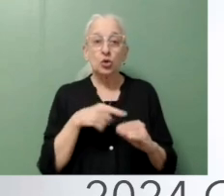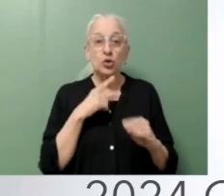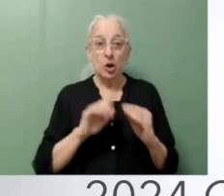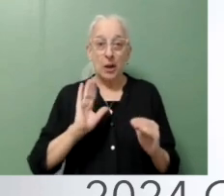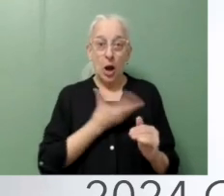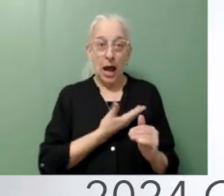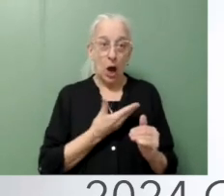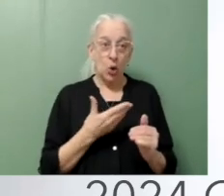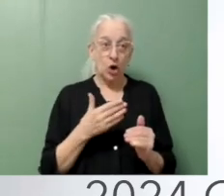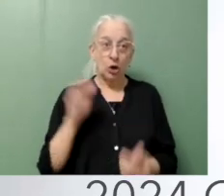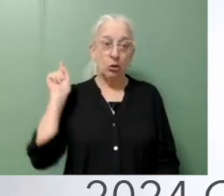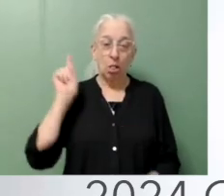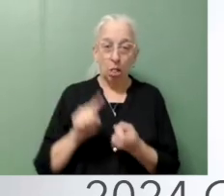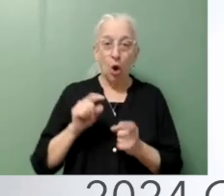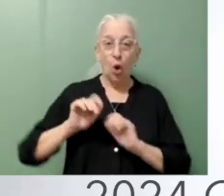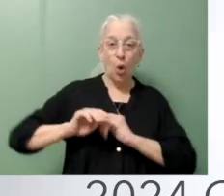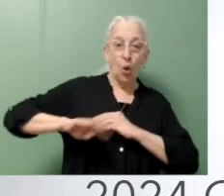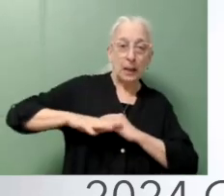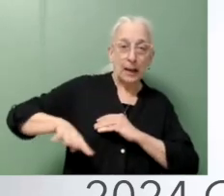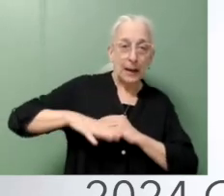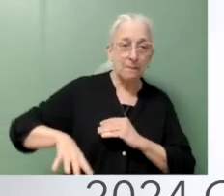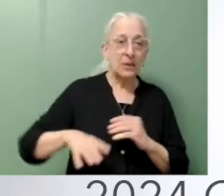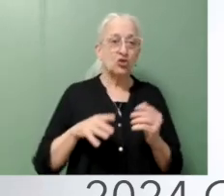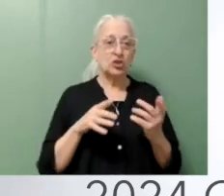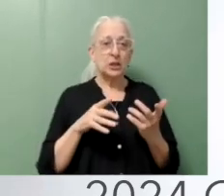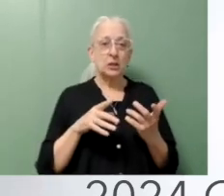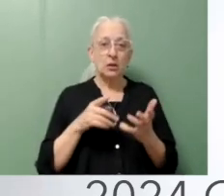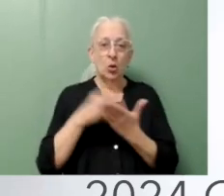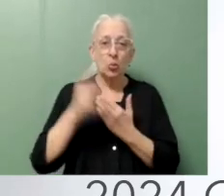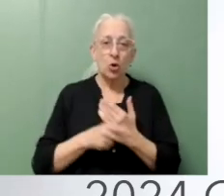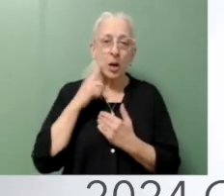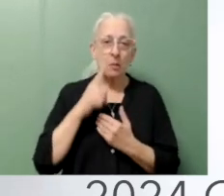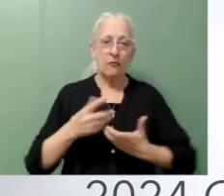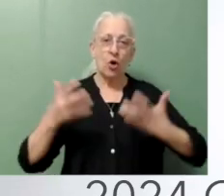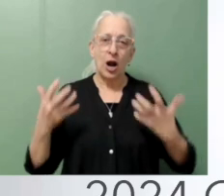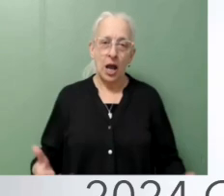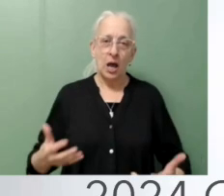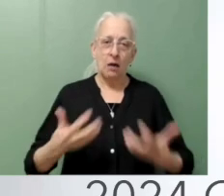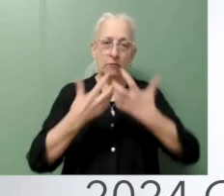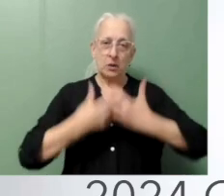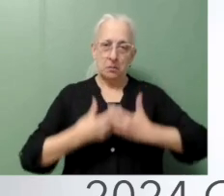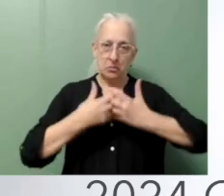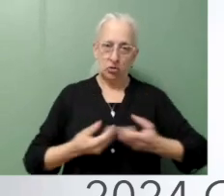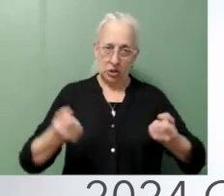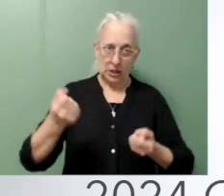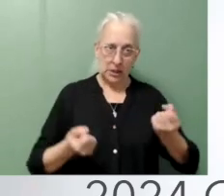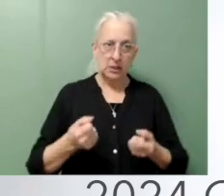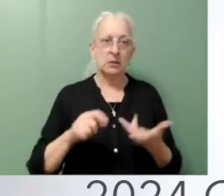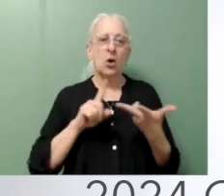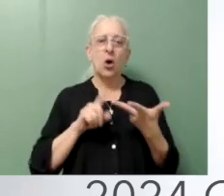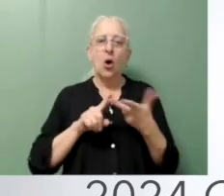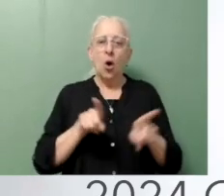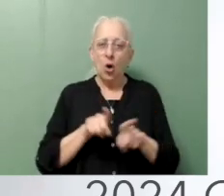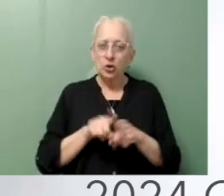your input on effective outreach and emission reduction strategies that can be undertaken within your communities. We